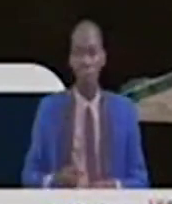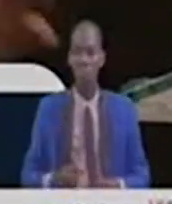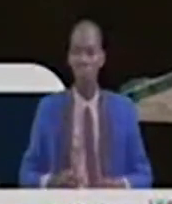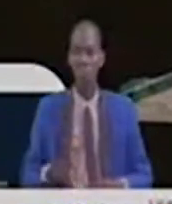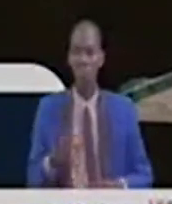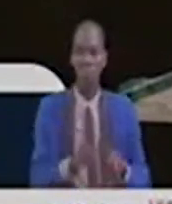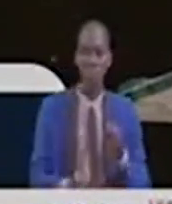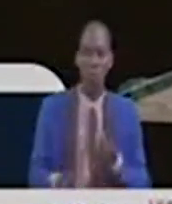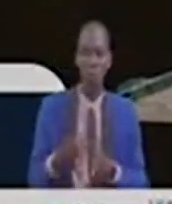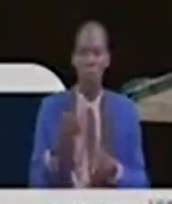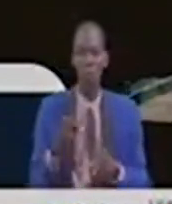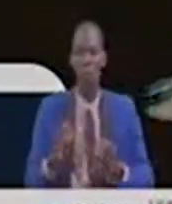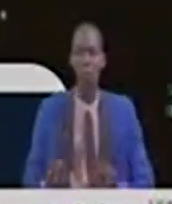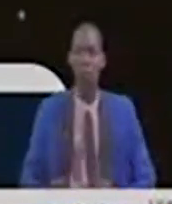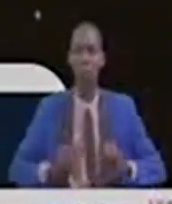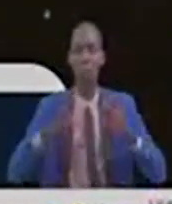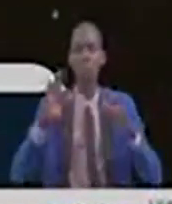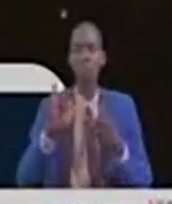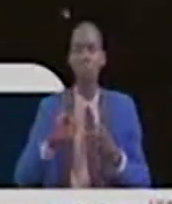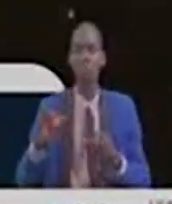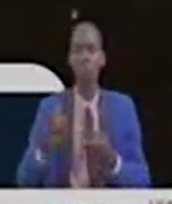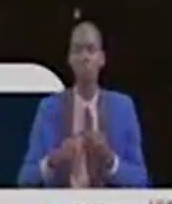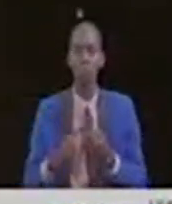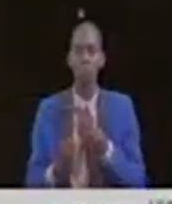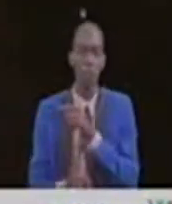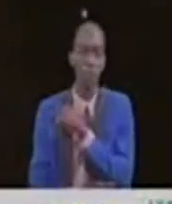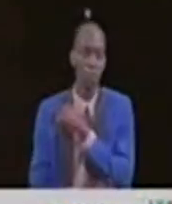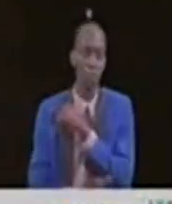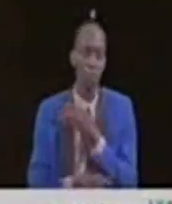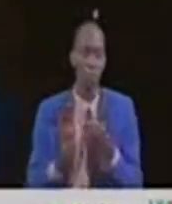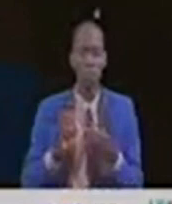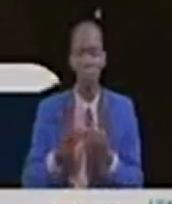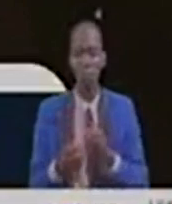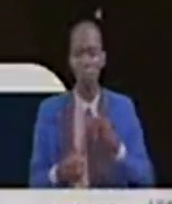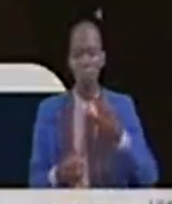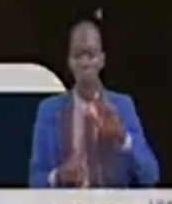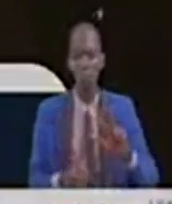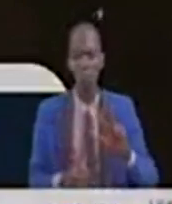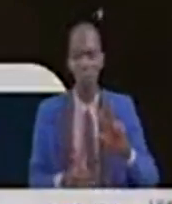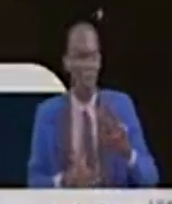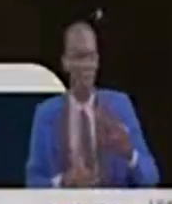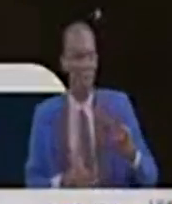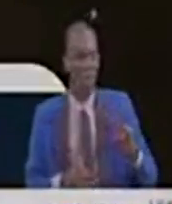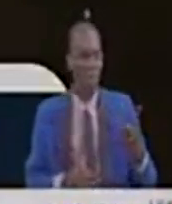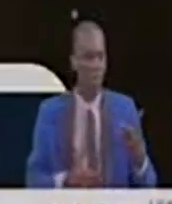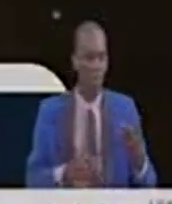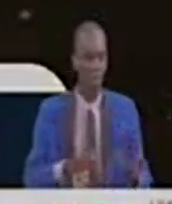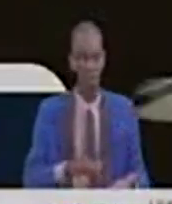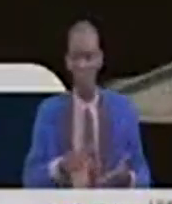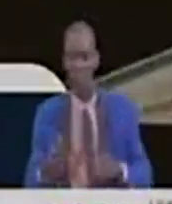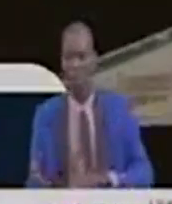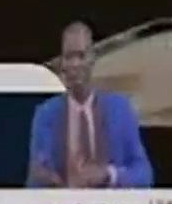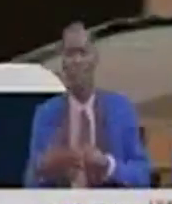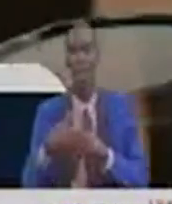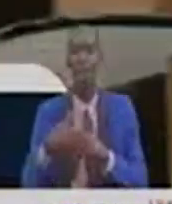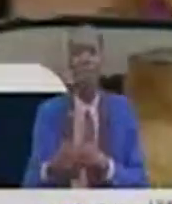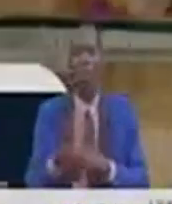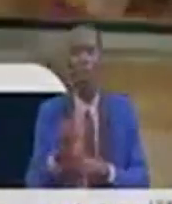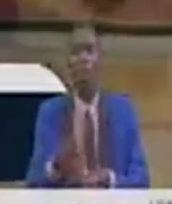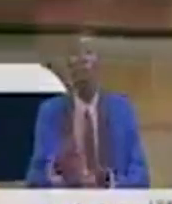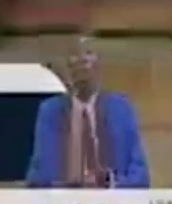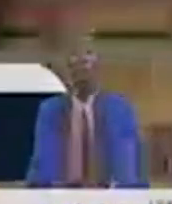to temptation. Number three is the second death after a lifetime of yielding